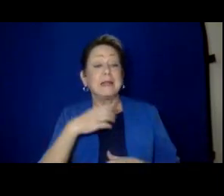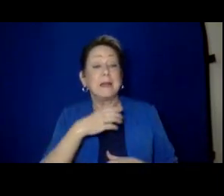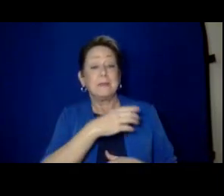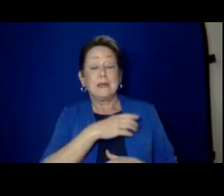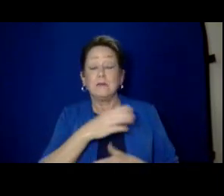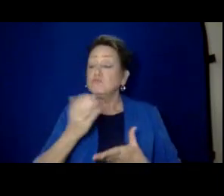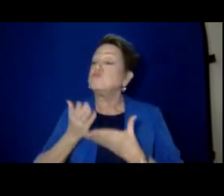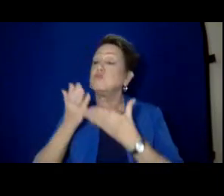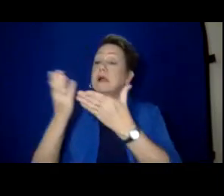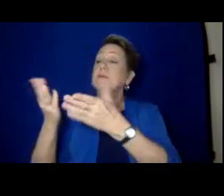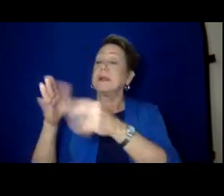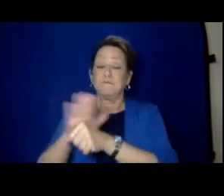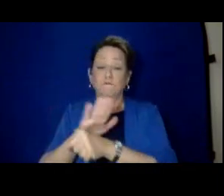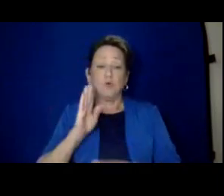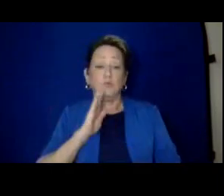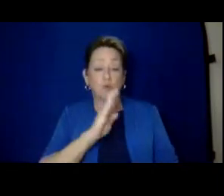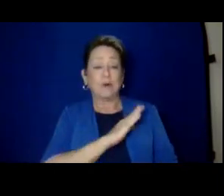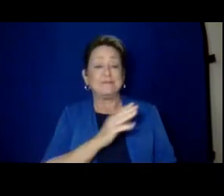to the full board for approval.